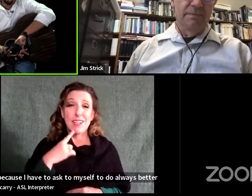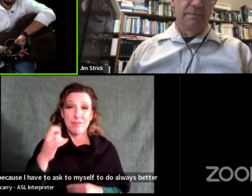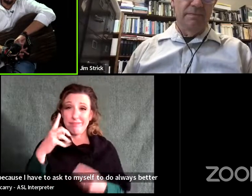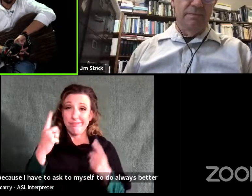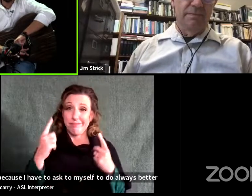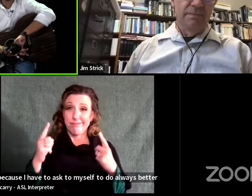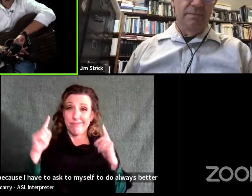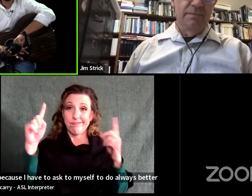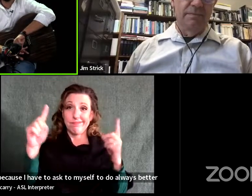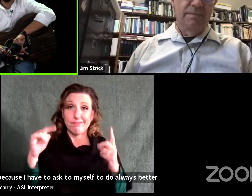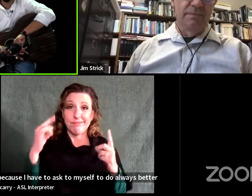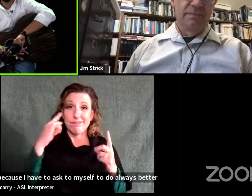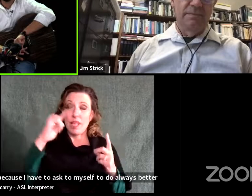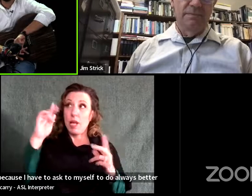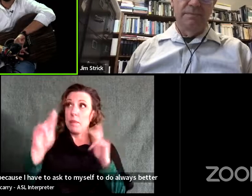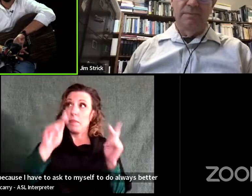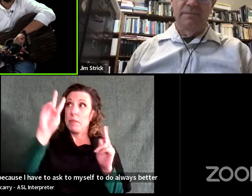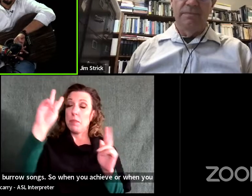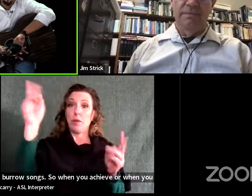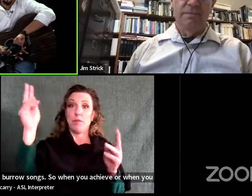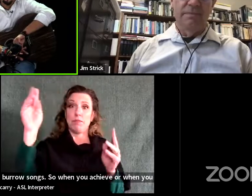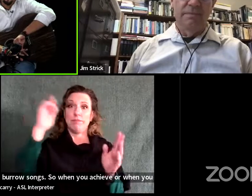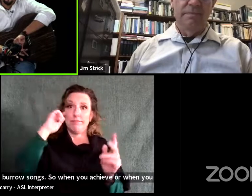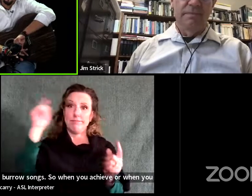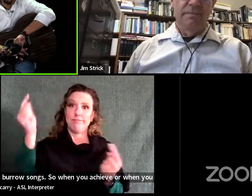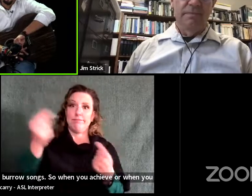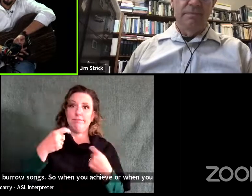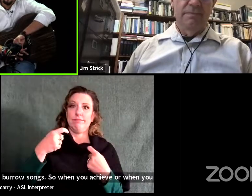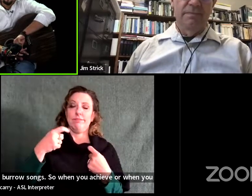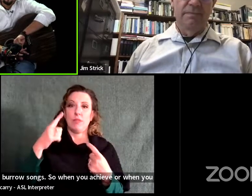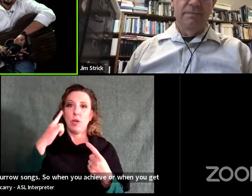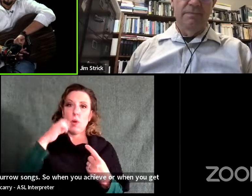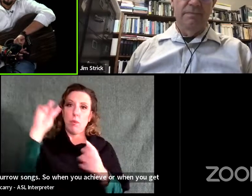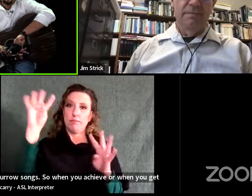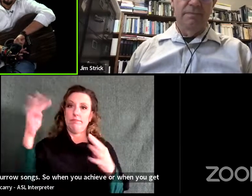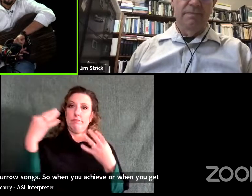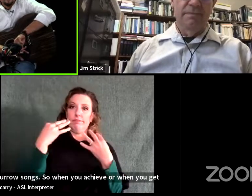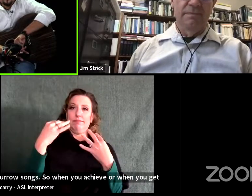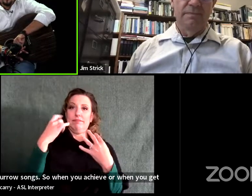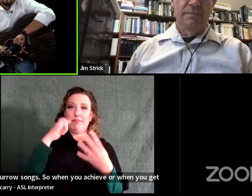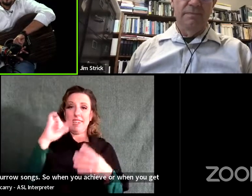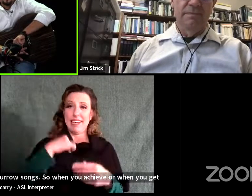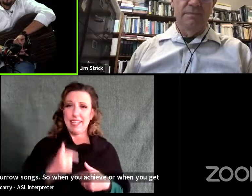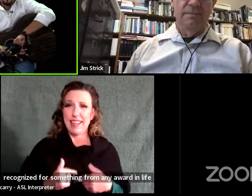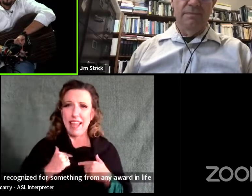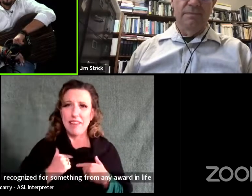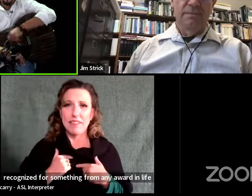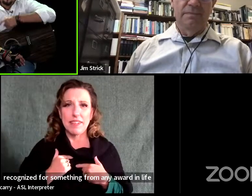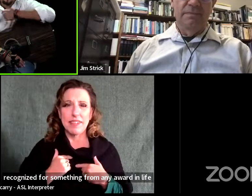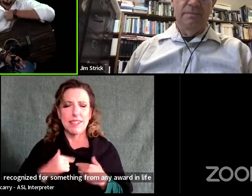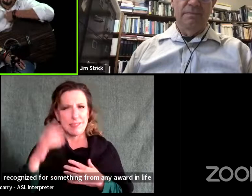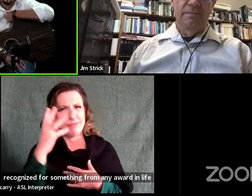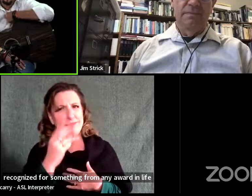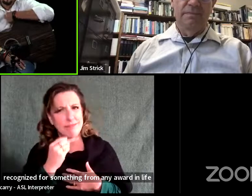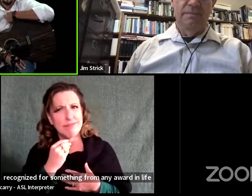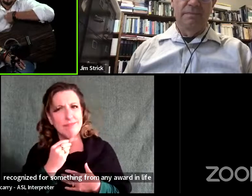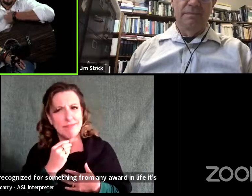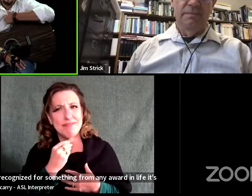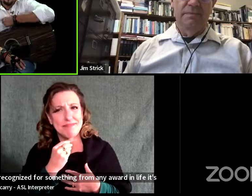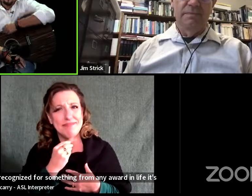you get recognized for something, from any award in life, it's obviously it's very beautiful. It's like